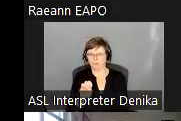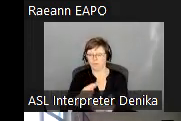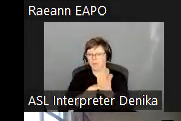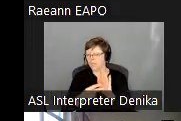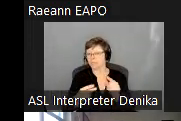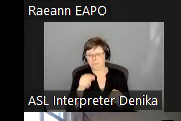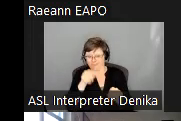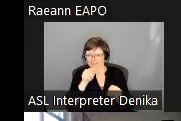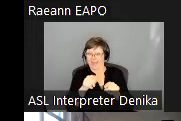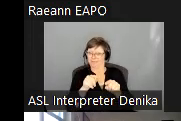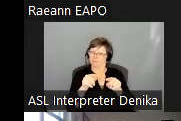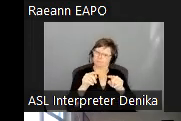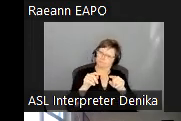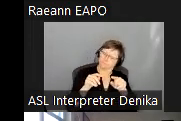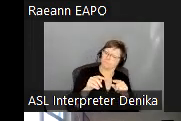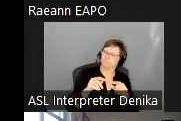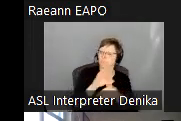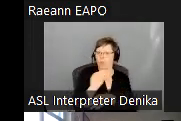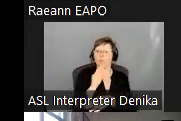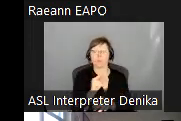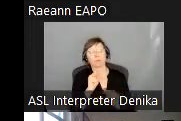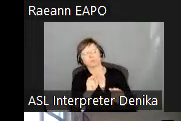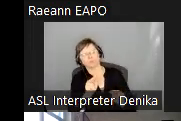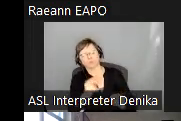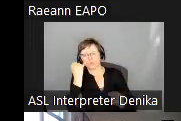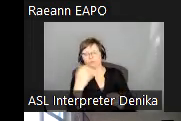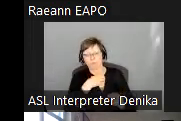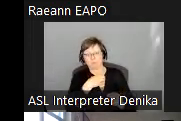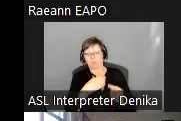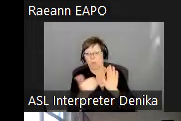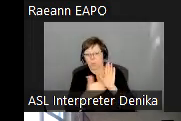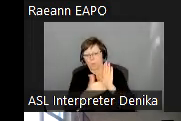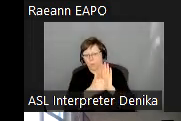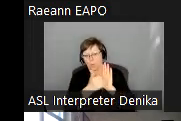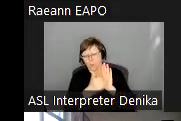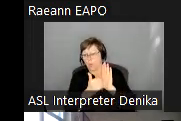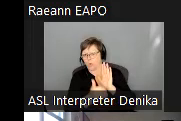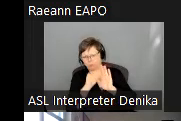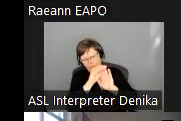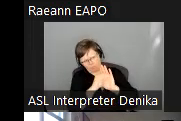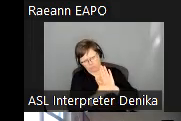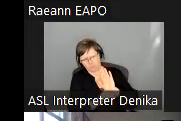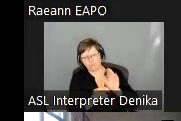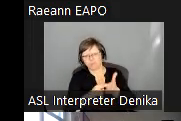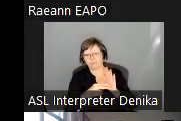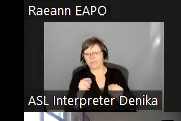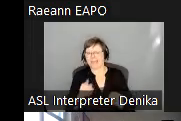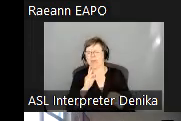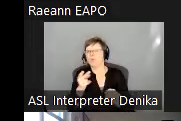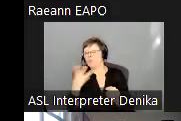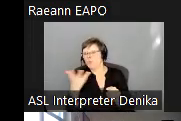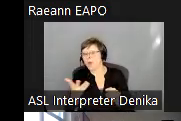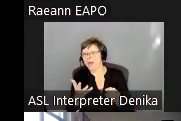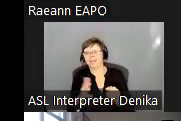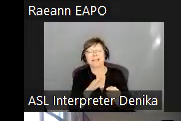of organizations where the more complaints they get on something like this, the more likelihood that they'll be disrupted. And when I mean disrupted, they'll actually shut down